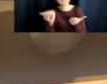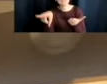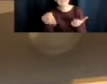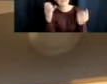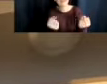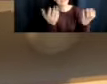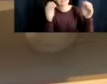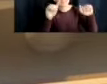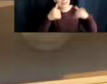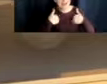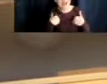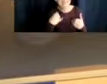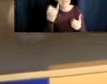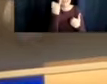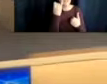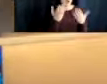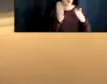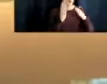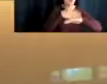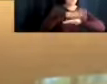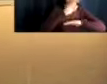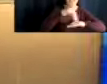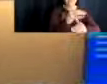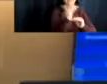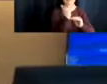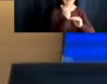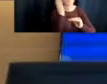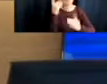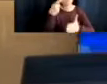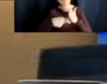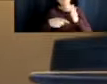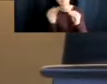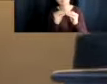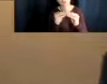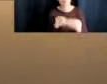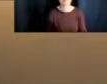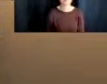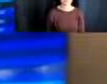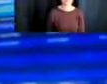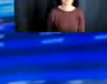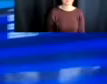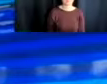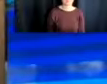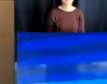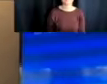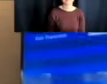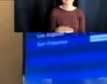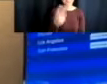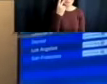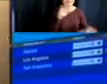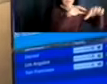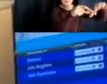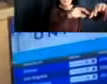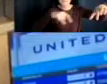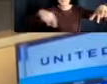up paying too much for your bag. Right. Yep. And then they put the luggage back there. The baggage goes on the belt right there, disappears into there,